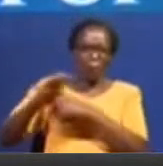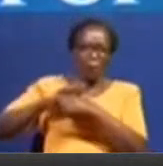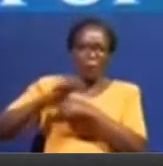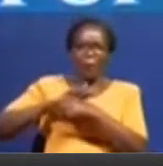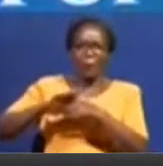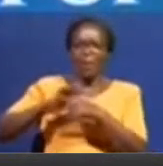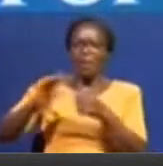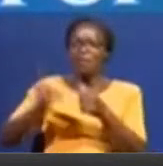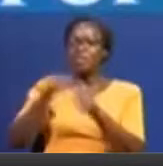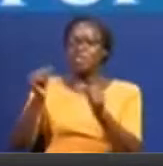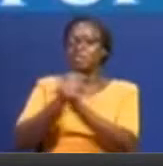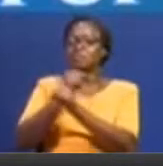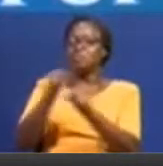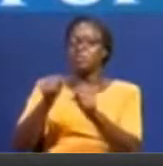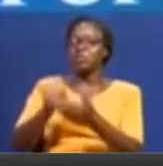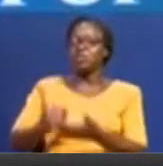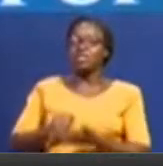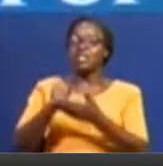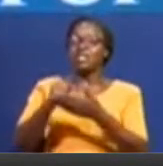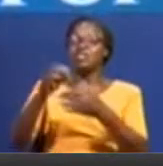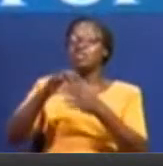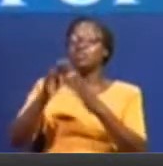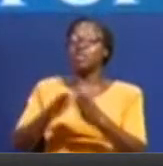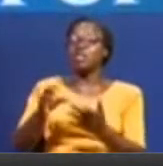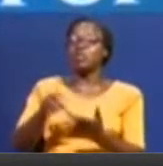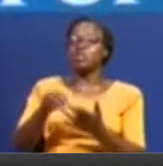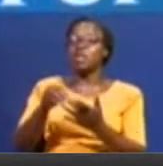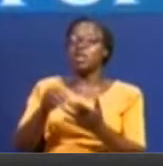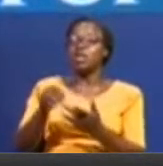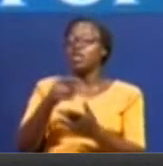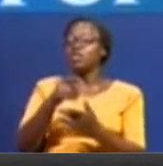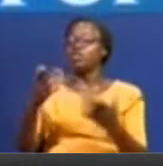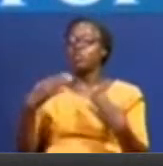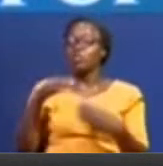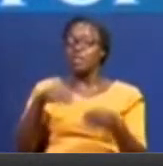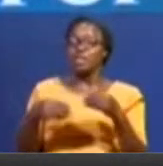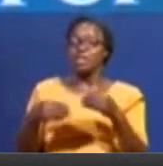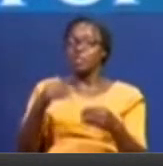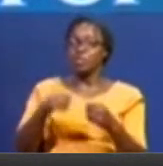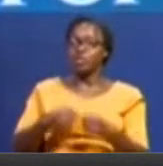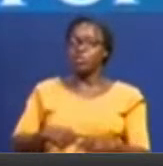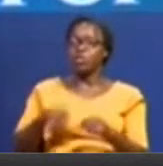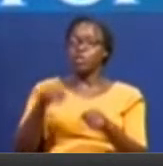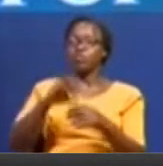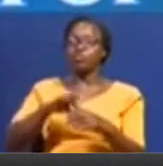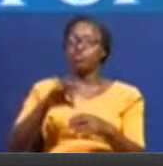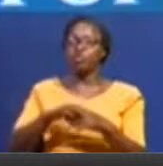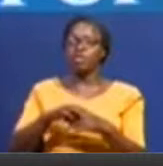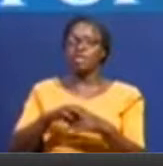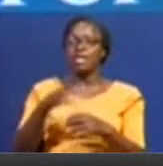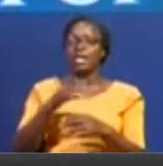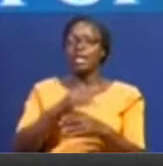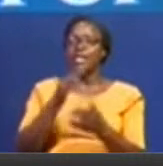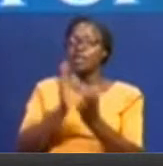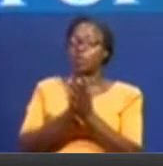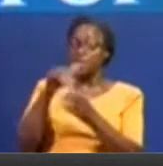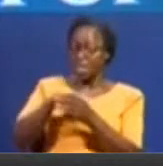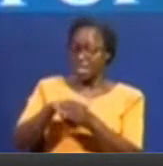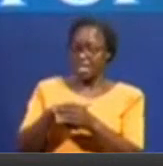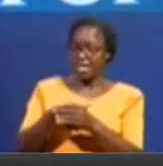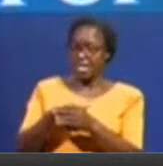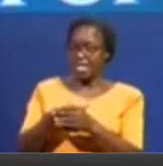first of all, impossible for the assisted voters, especially those people living with disabilities, to be able to vote. And it is within